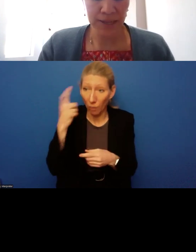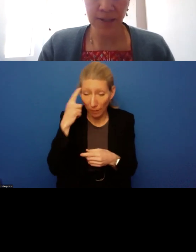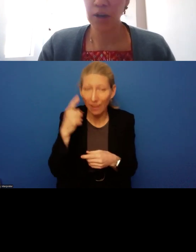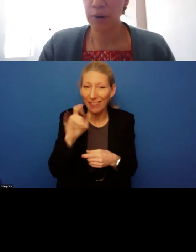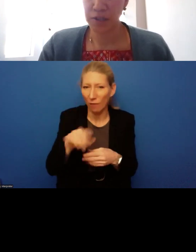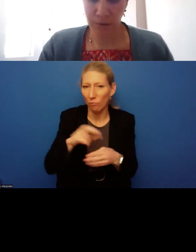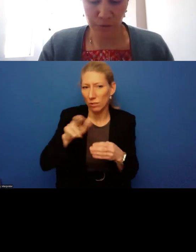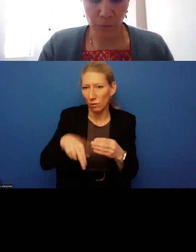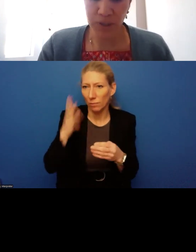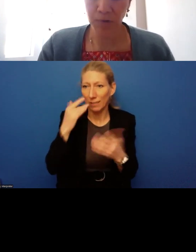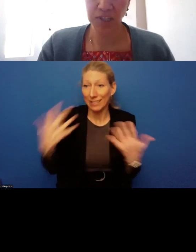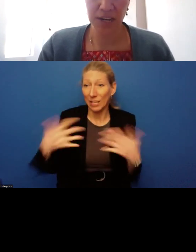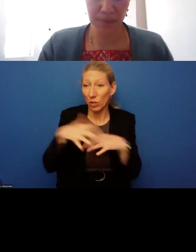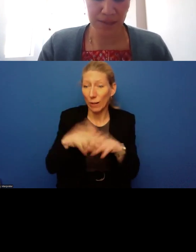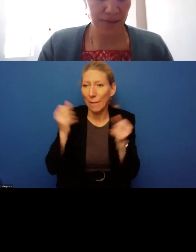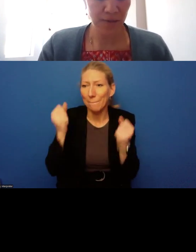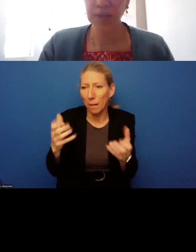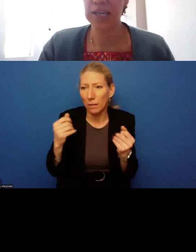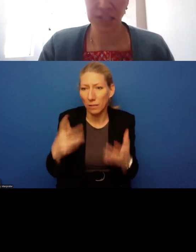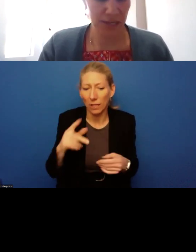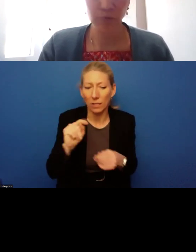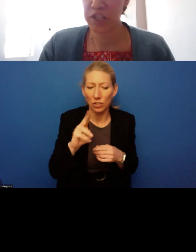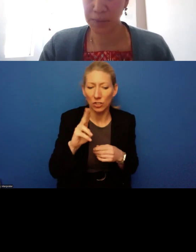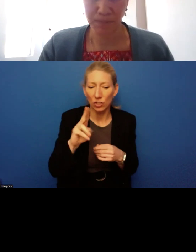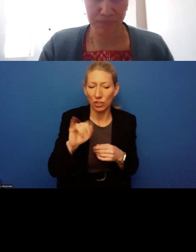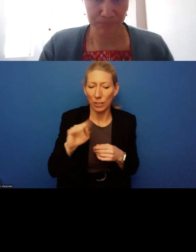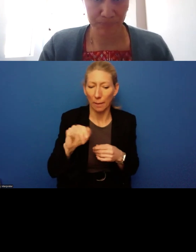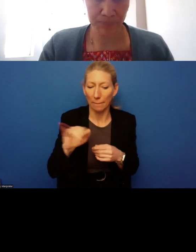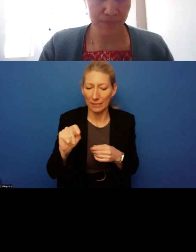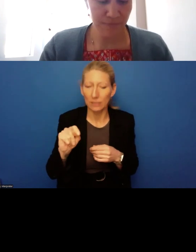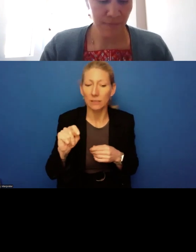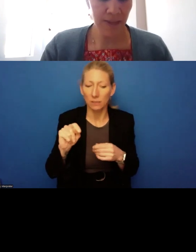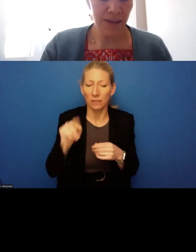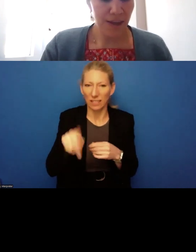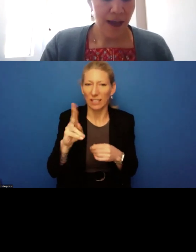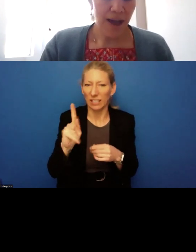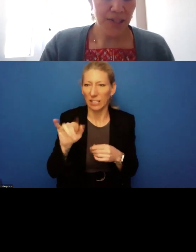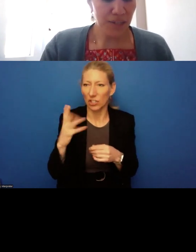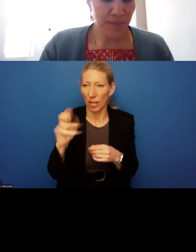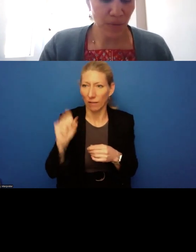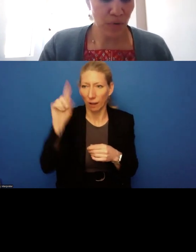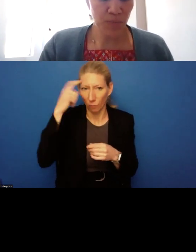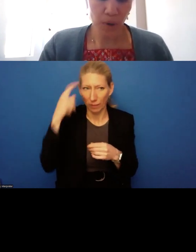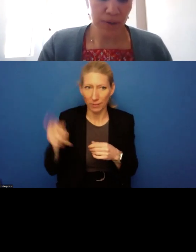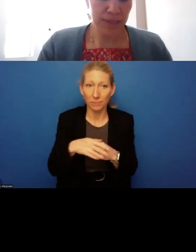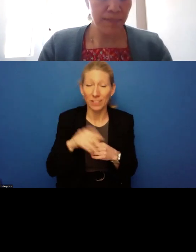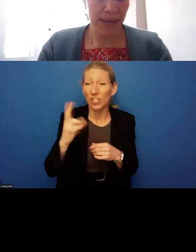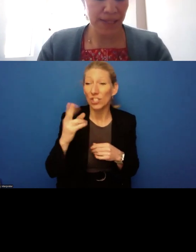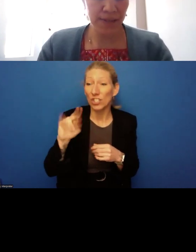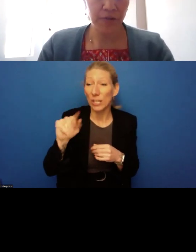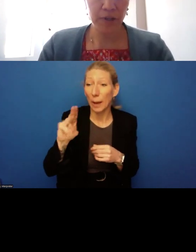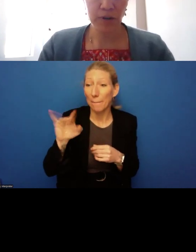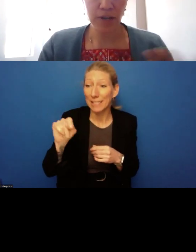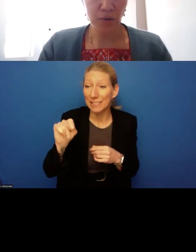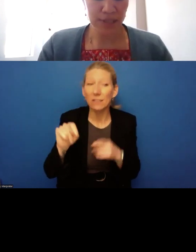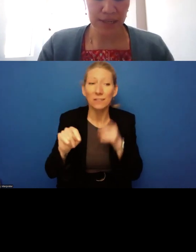from the integration of multiple chinamit to the K'iche regime. A chinamit was both the